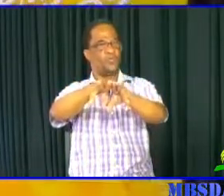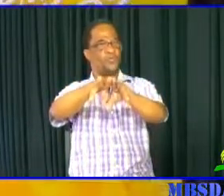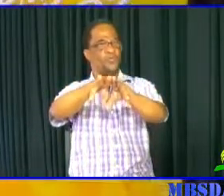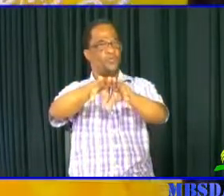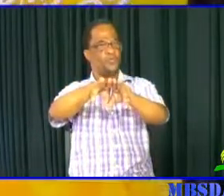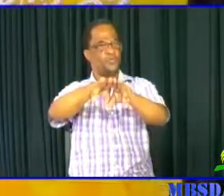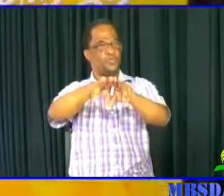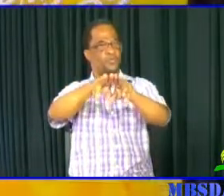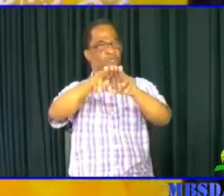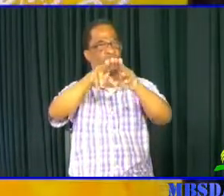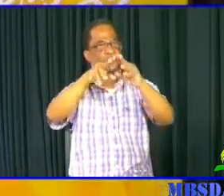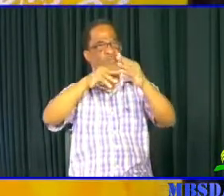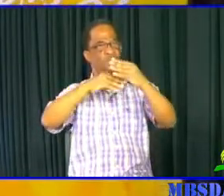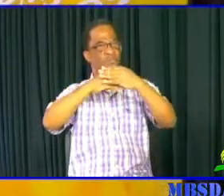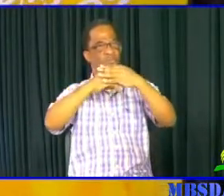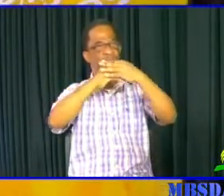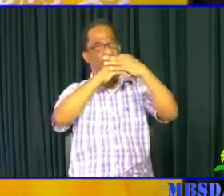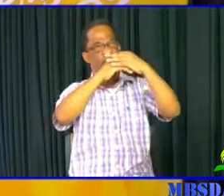to